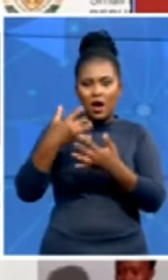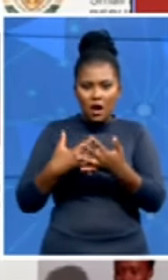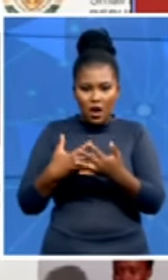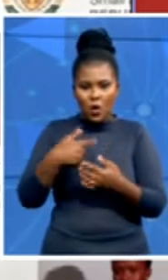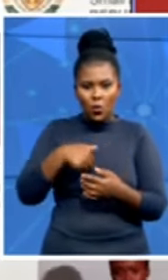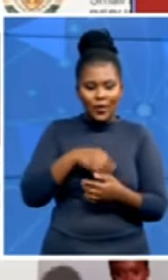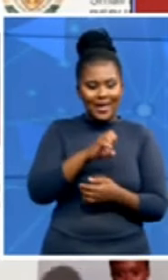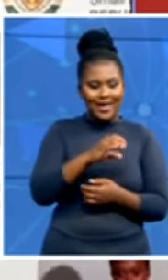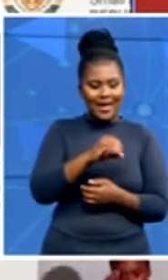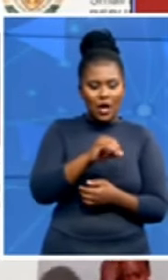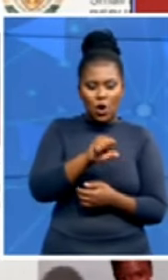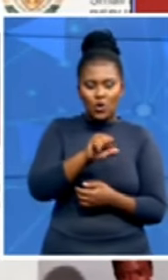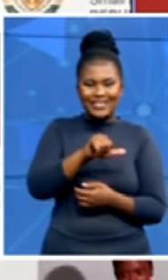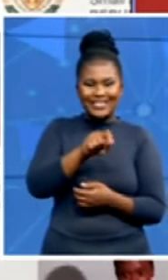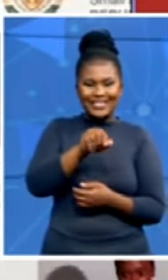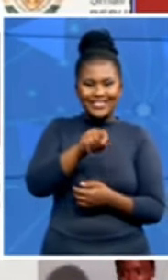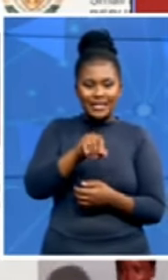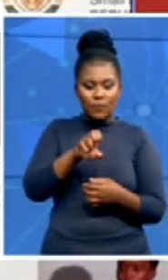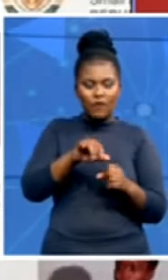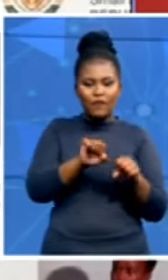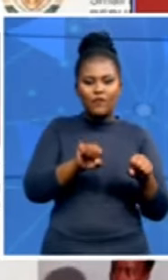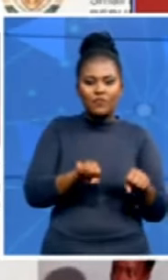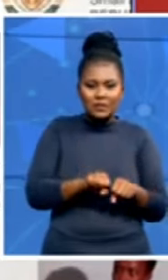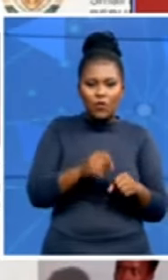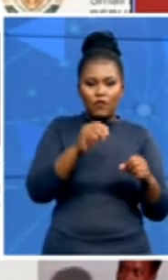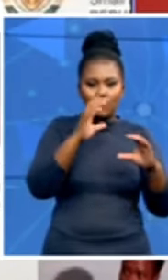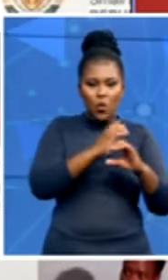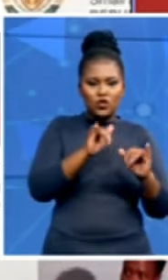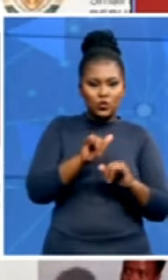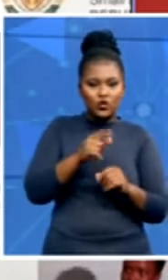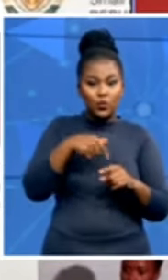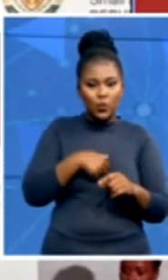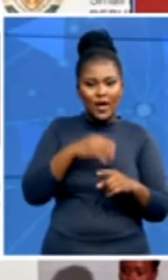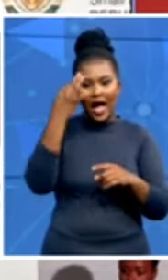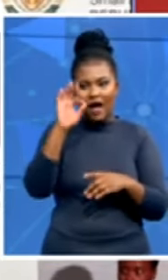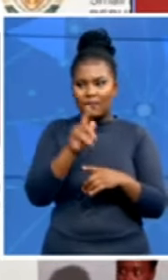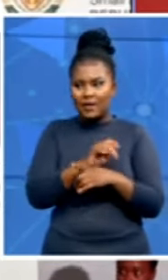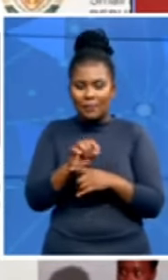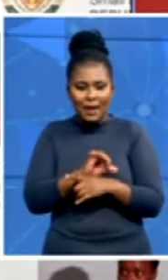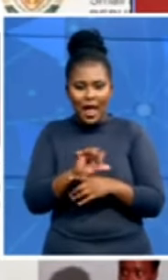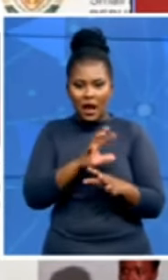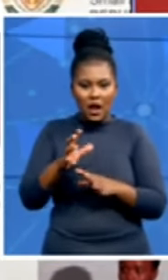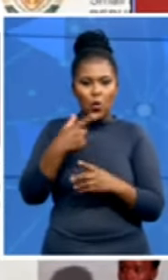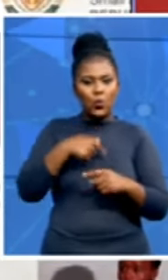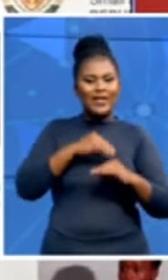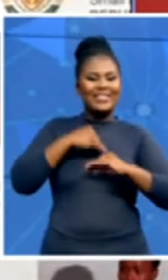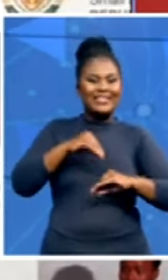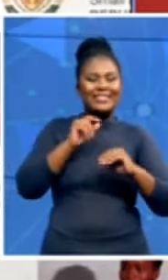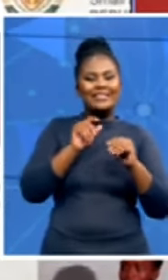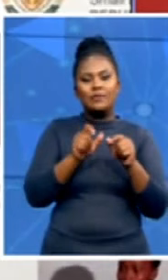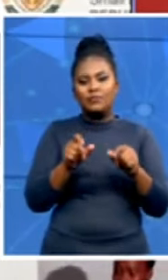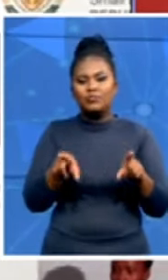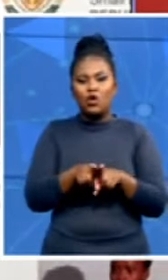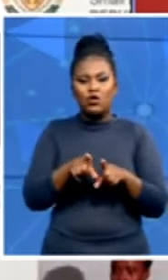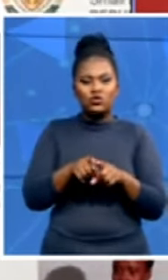at the regulatory environment, but we're also looking at ensuring that we teach our people in terms of the compliance that they have to comply with,